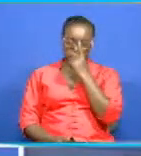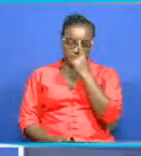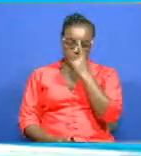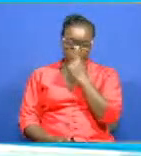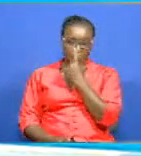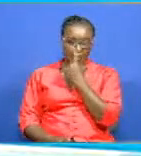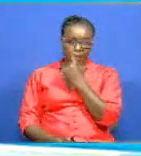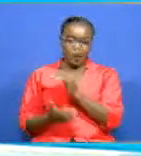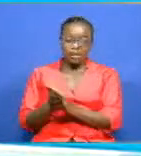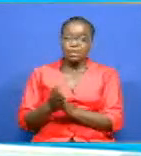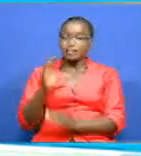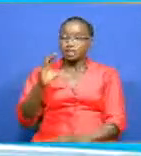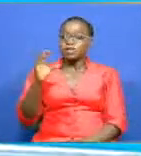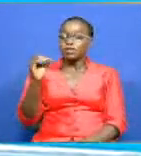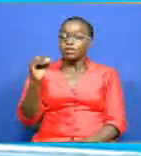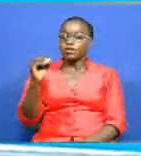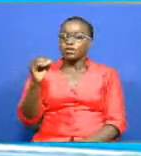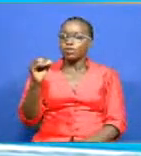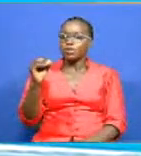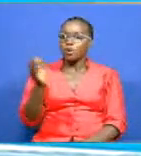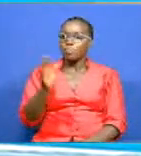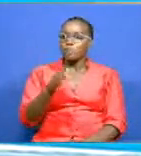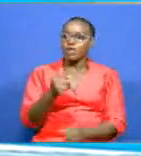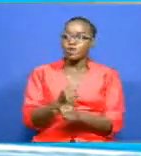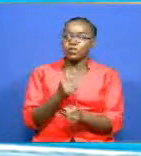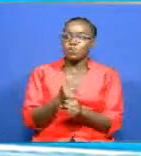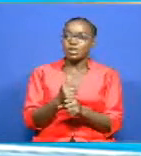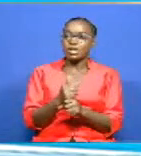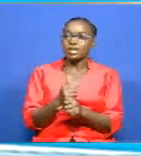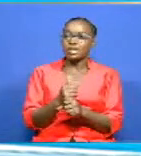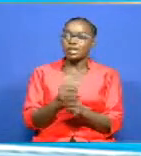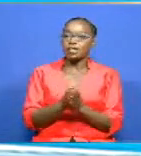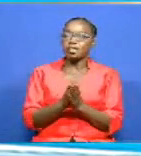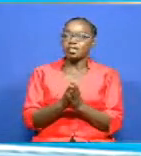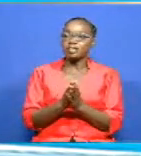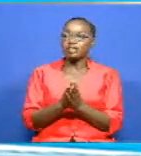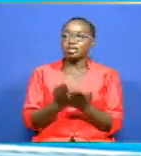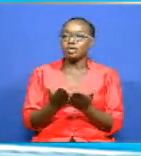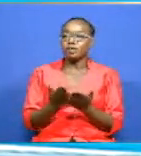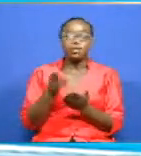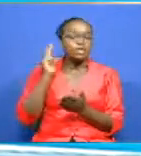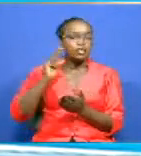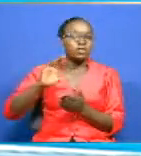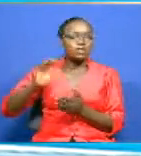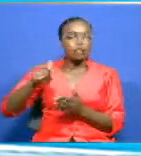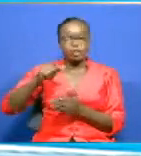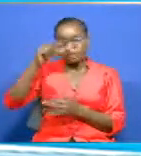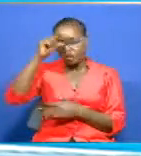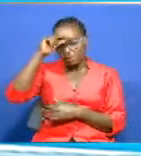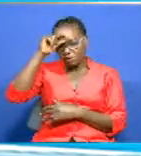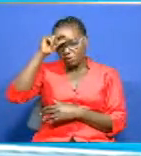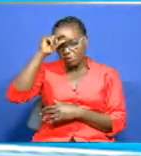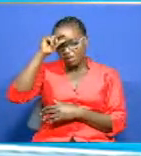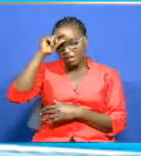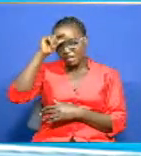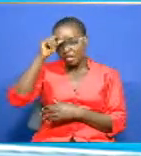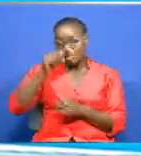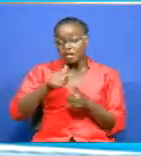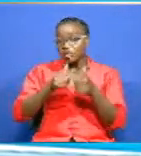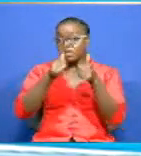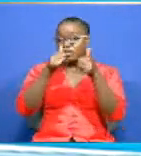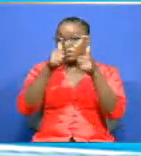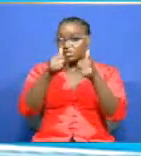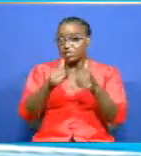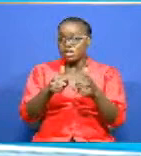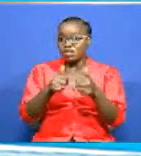Well, the clinical officers are yet to resume work, and in the latest update, Kisii County government has since issued a notice